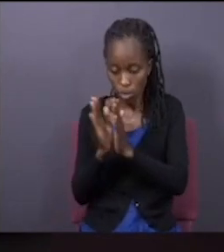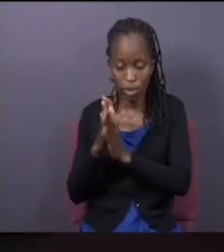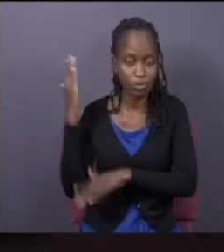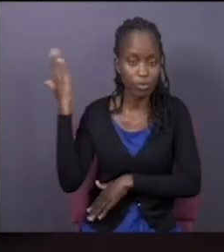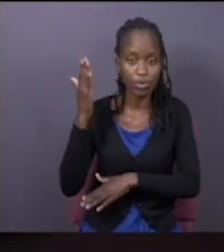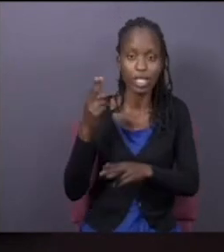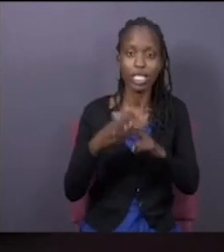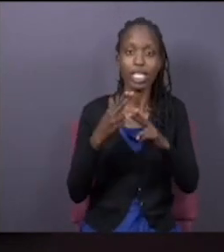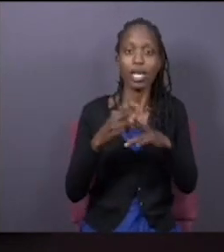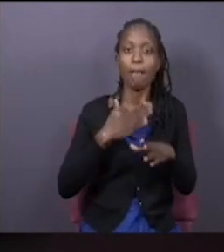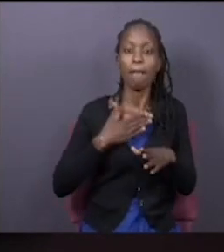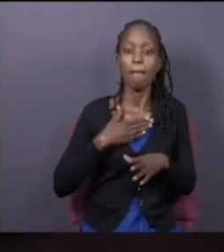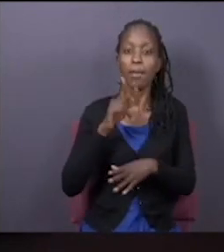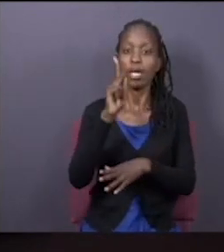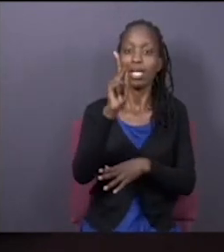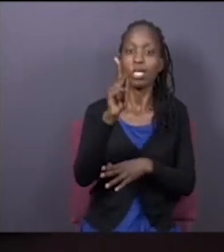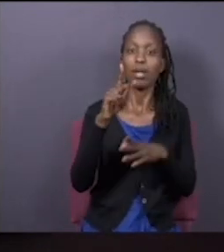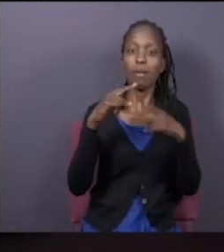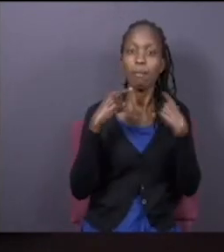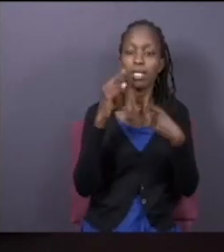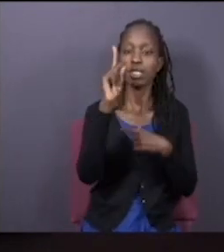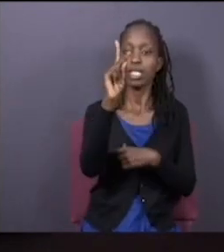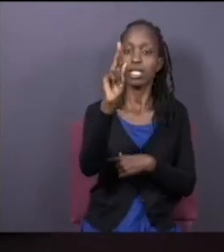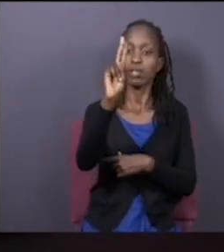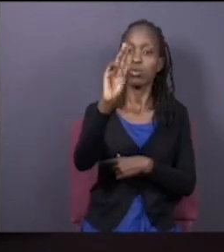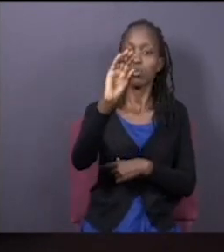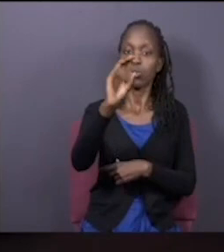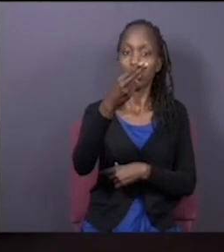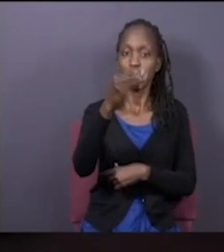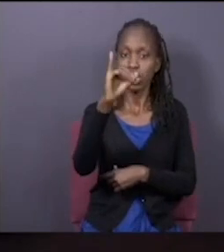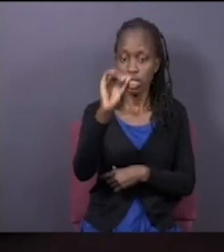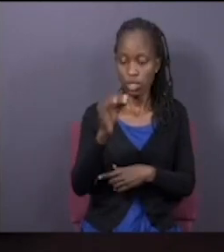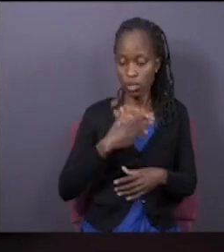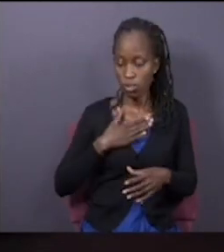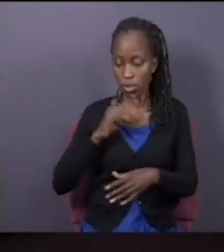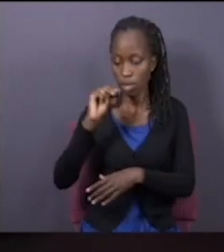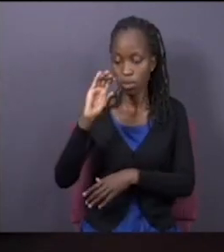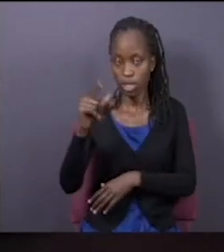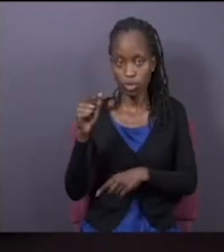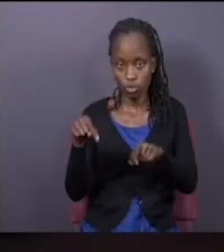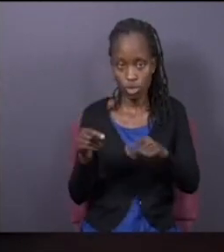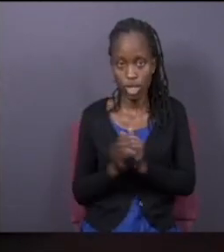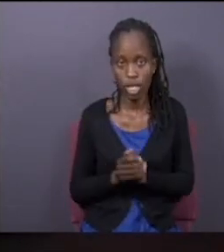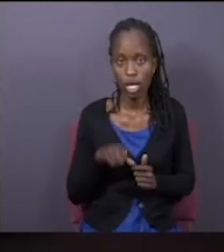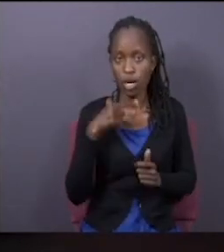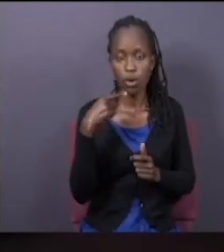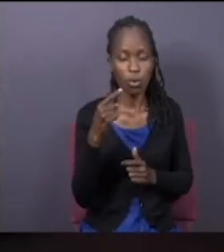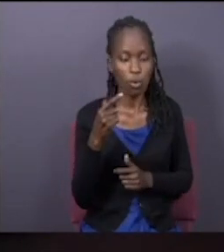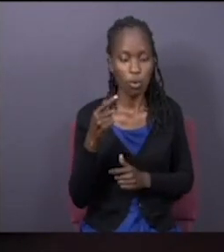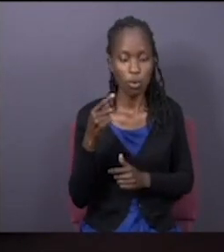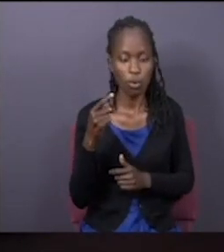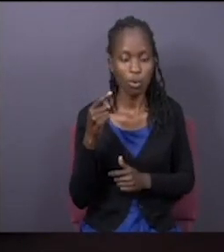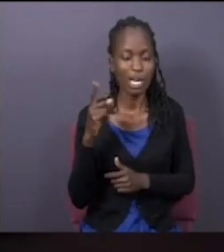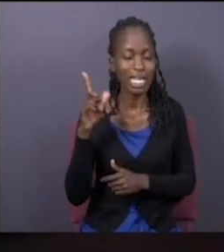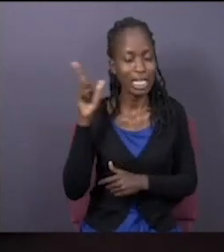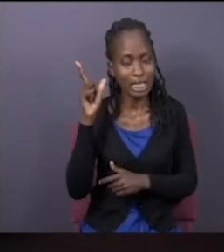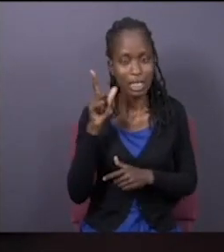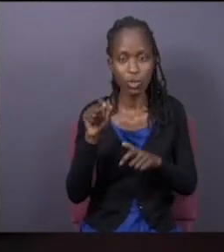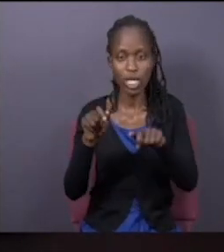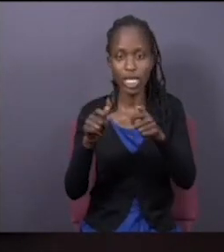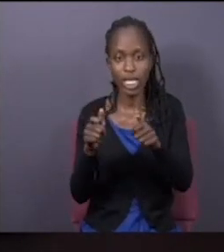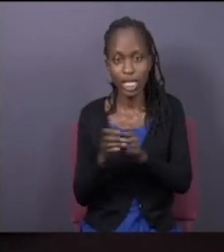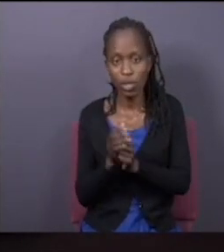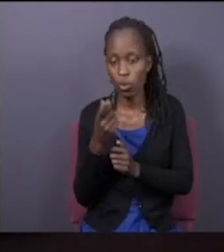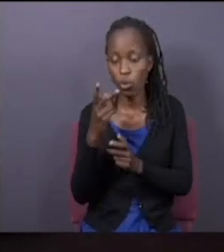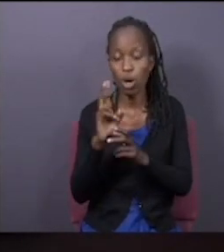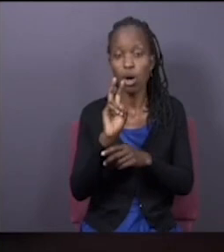My name is Patrick Couture. I'm serving as your moderator today. Welcome those of you who are listening to us on Hope FM, those of you who